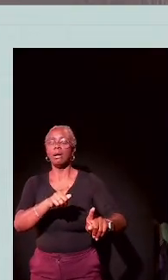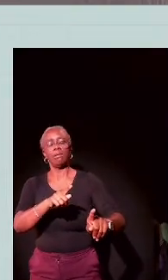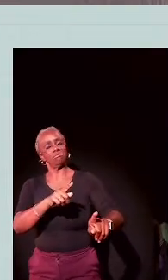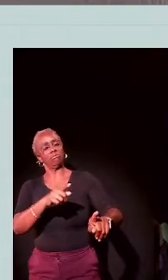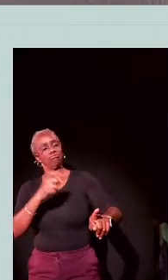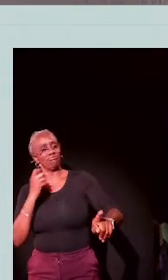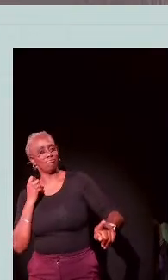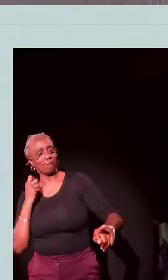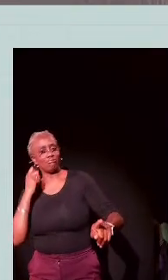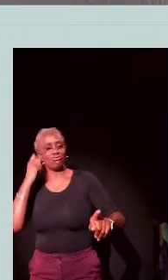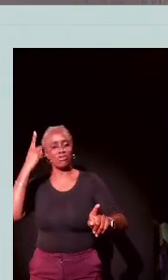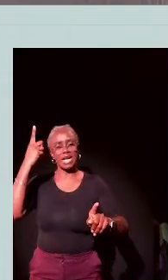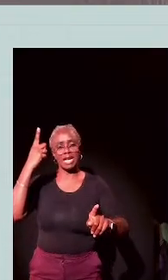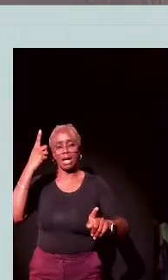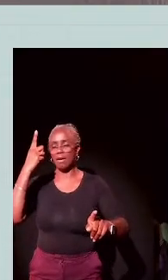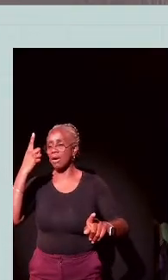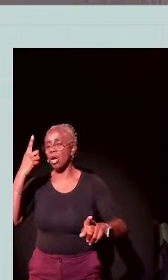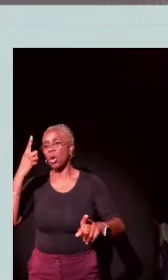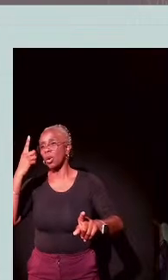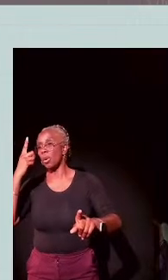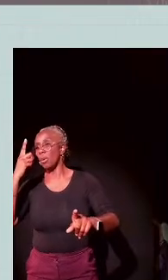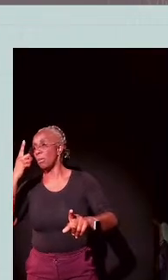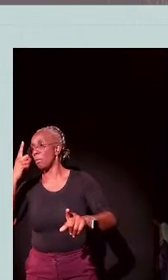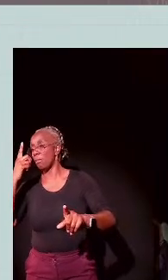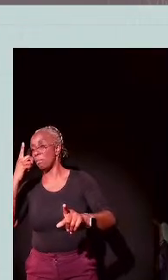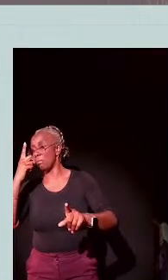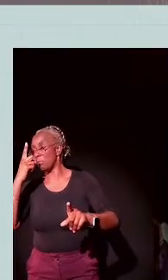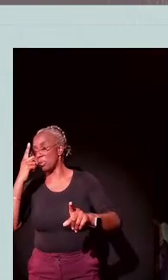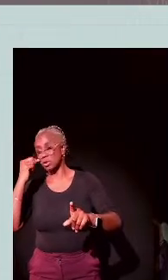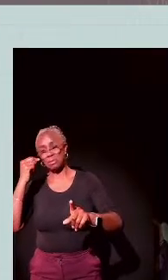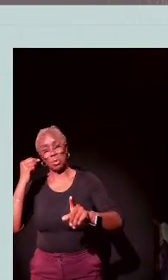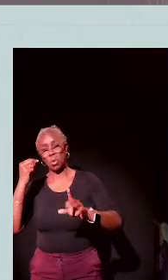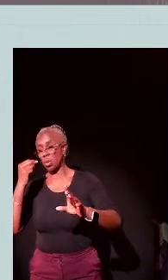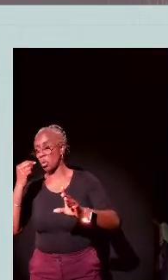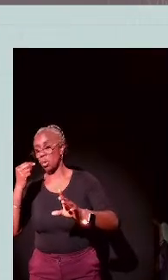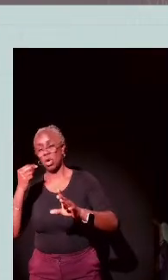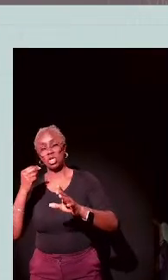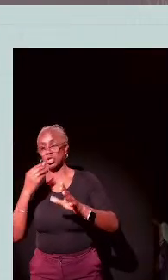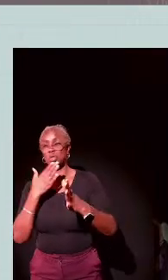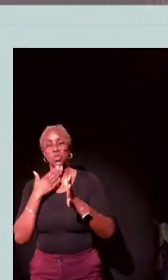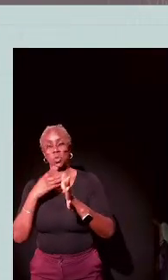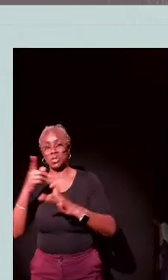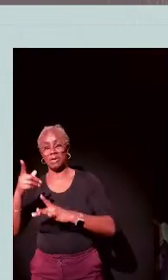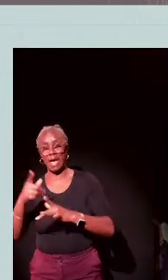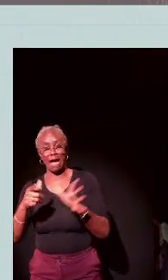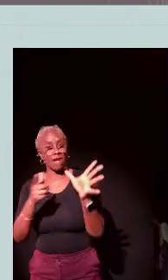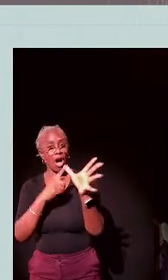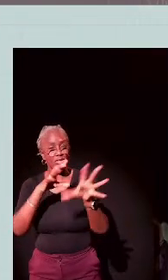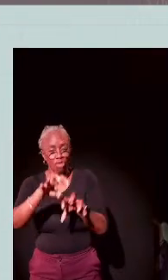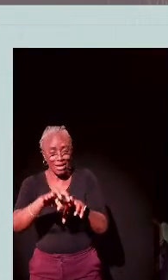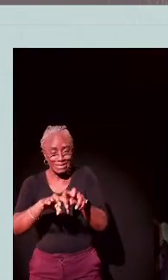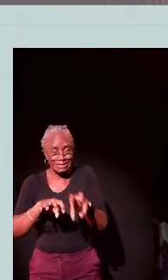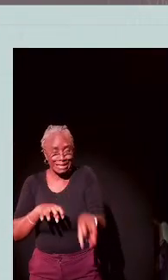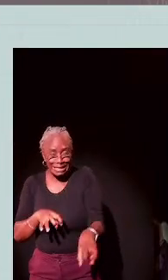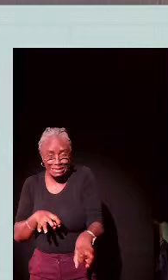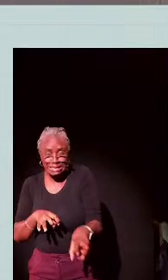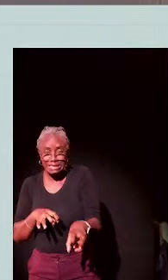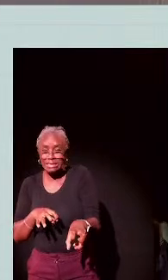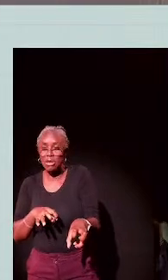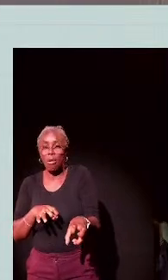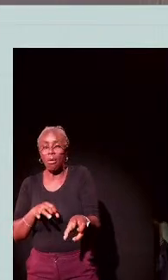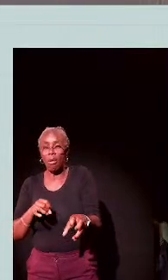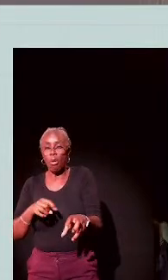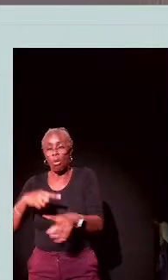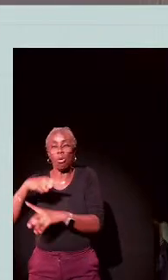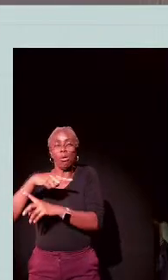it was possibly useful for more communities. So it was useful for people with arthritis, maybe, for people who experience tremors,